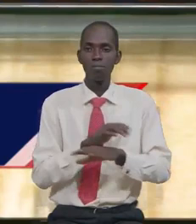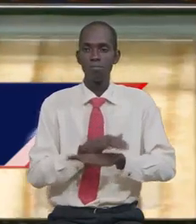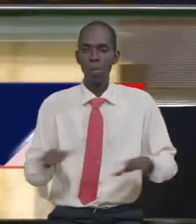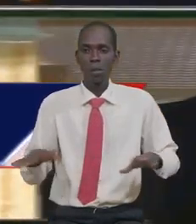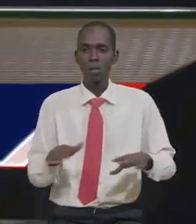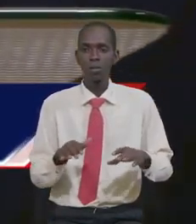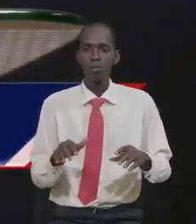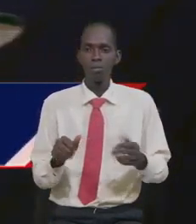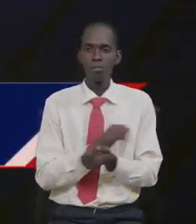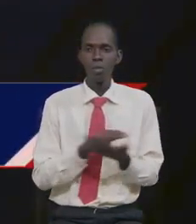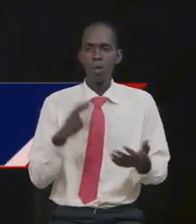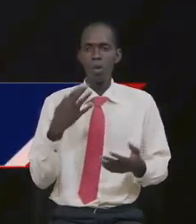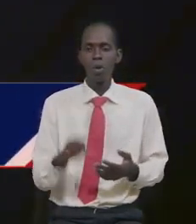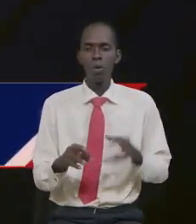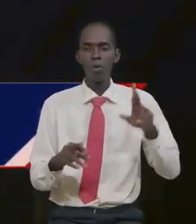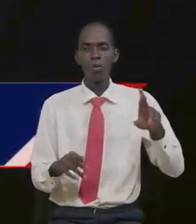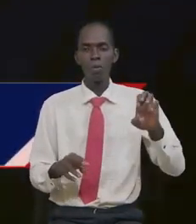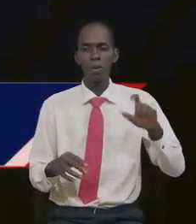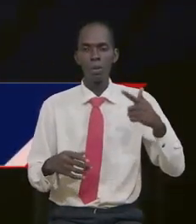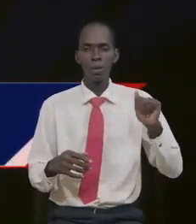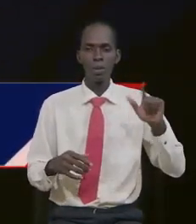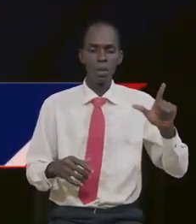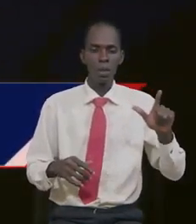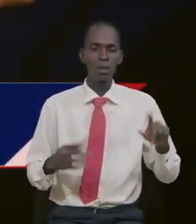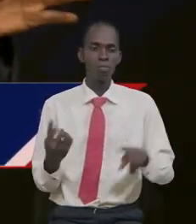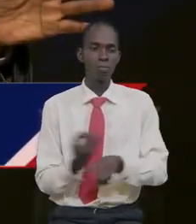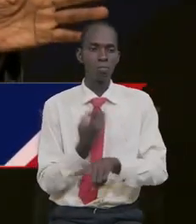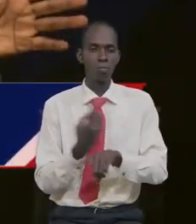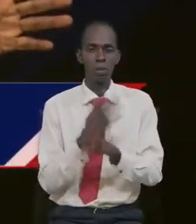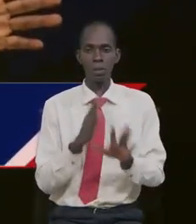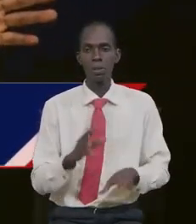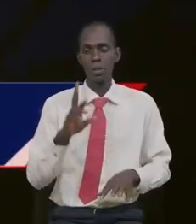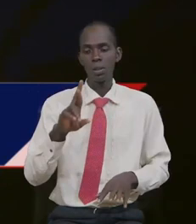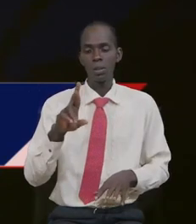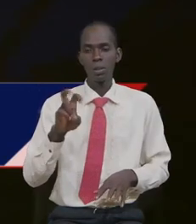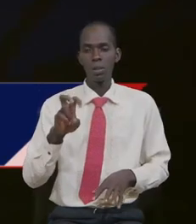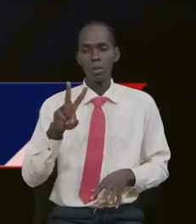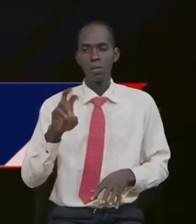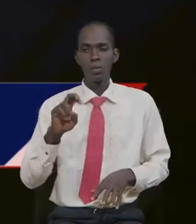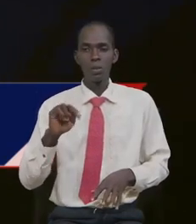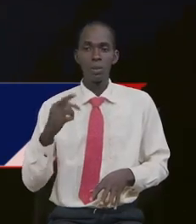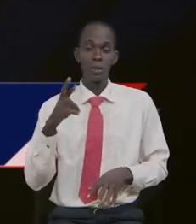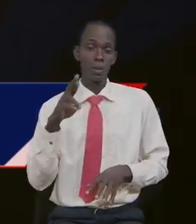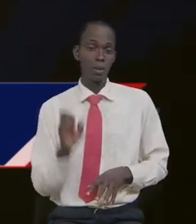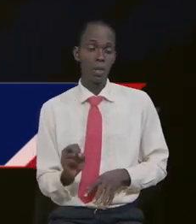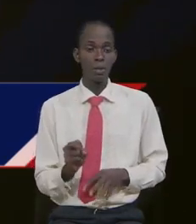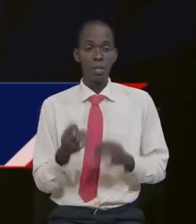revengers. That is, the people who are fighting on the side of Nebuchadnezzar. and they